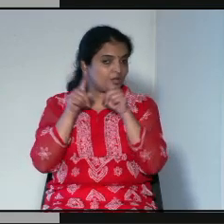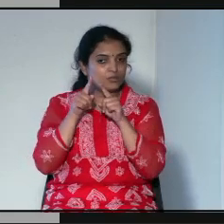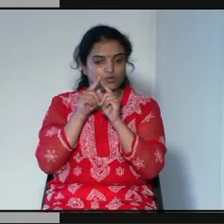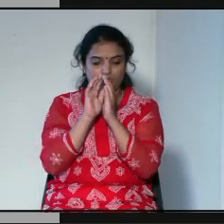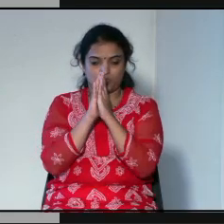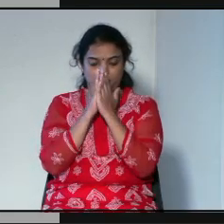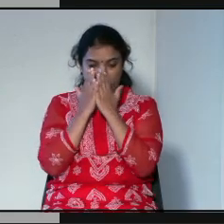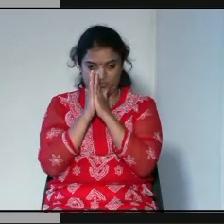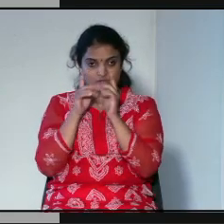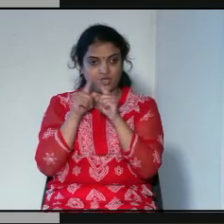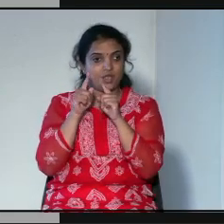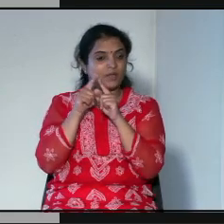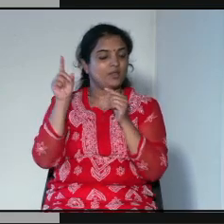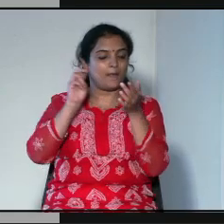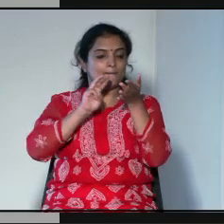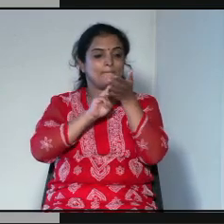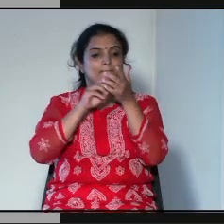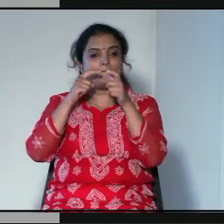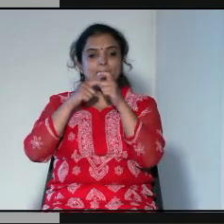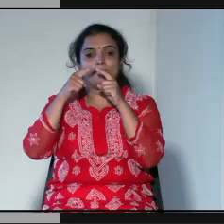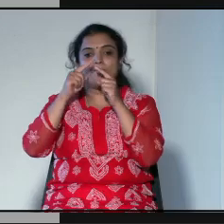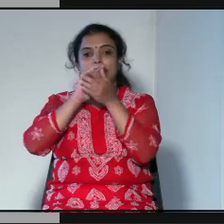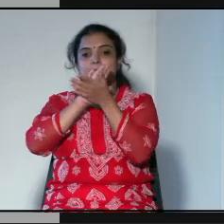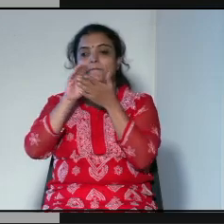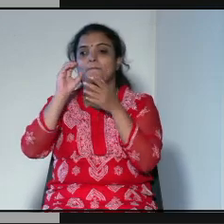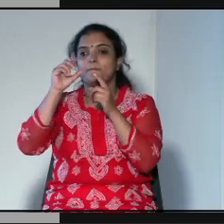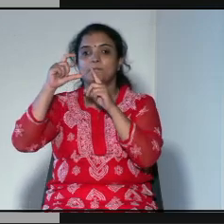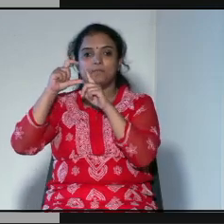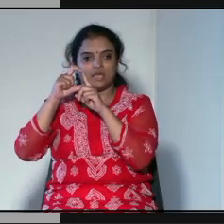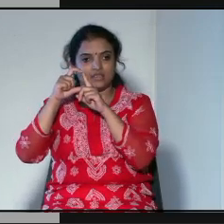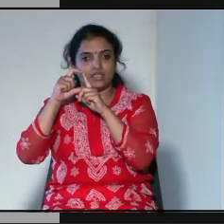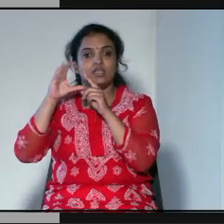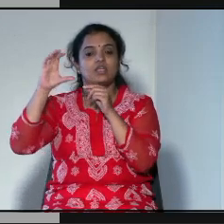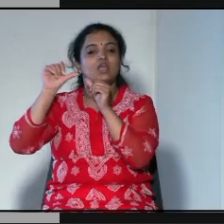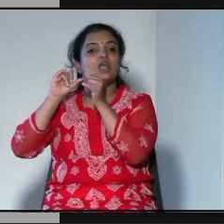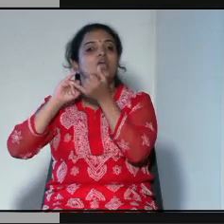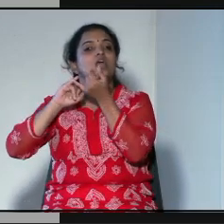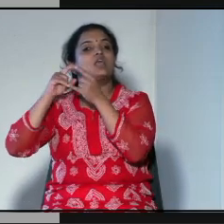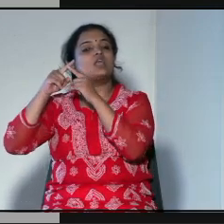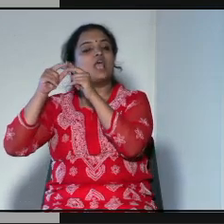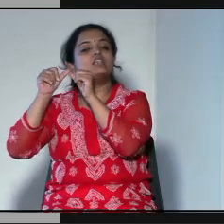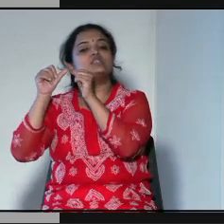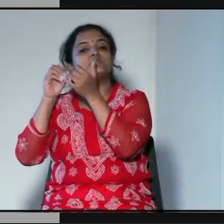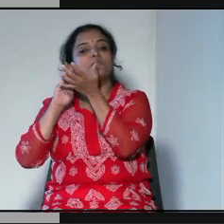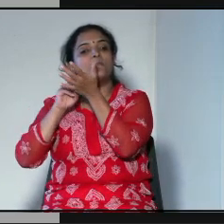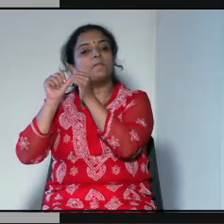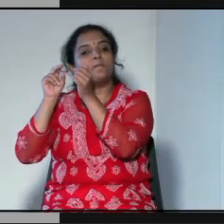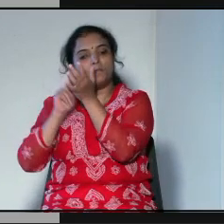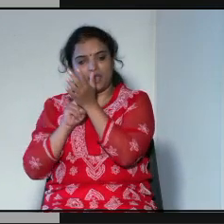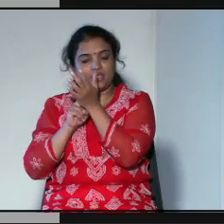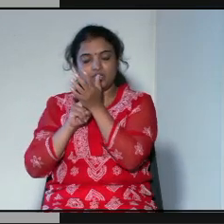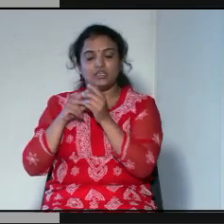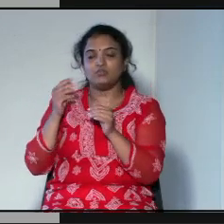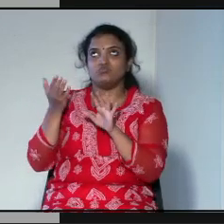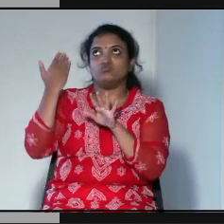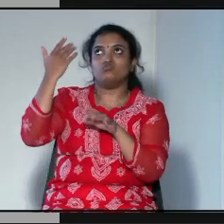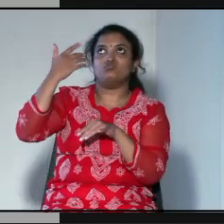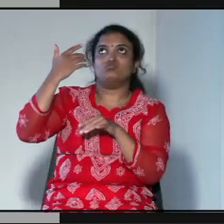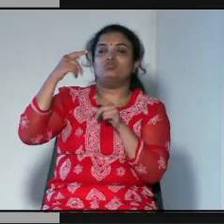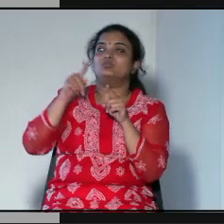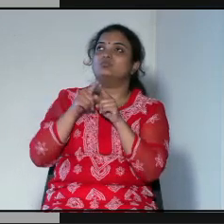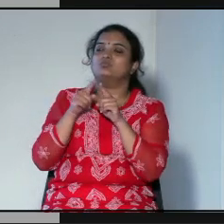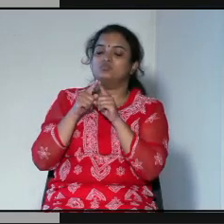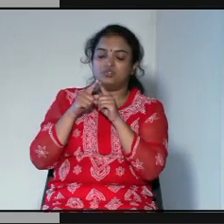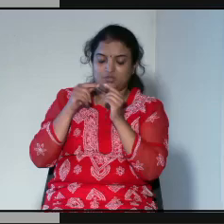Metal Craftsmen of India, which was finally published years later by the Anthropological Survey in 1978 after